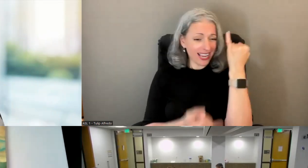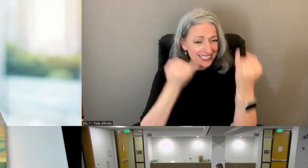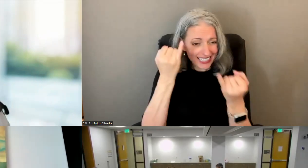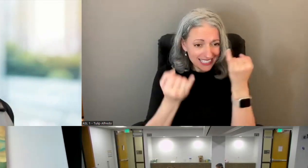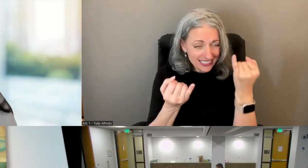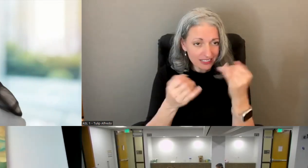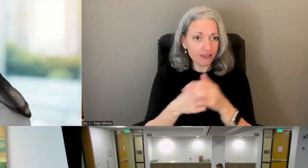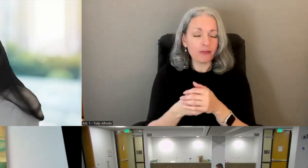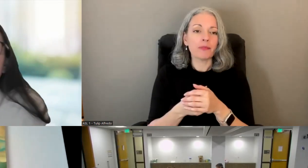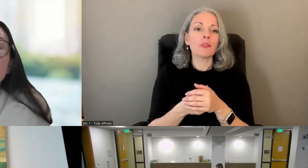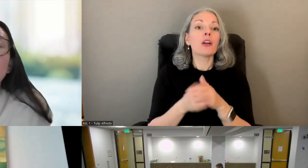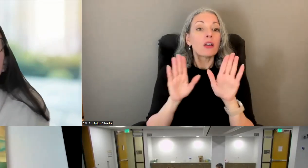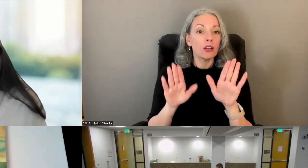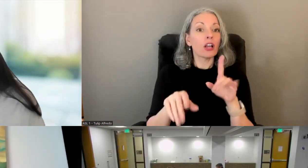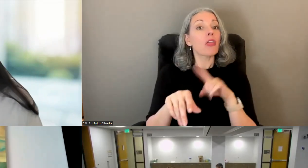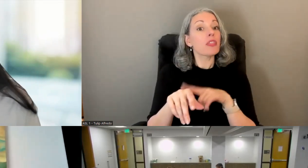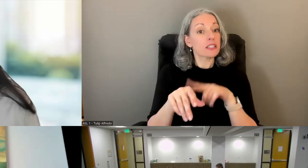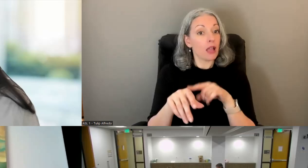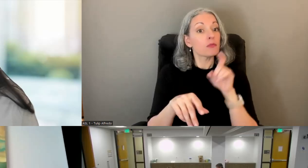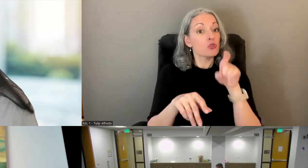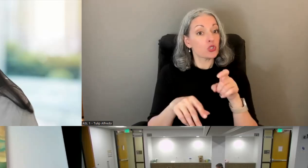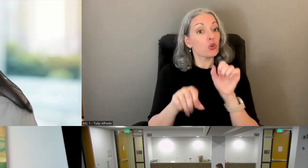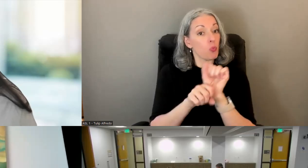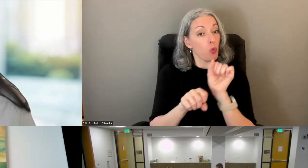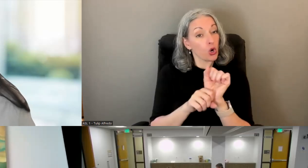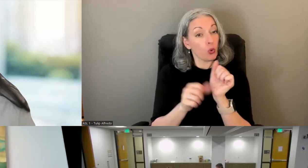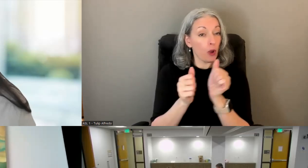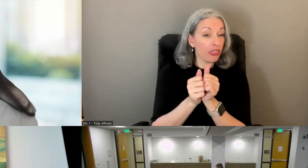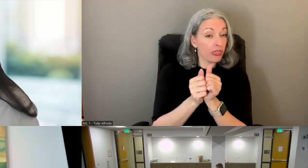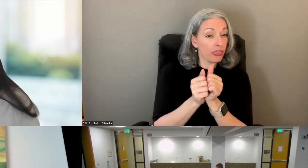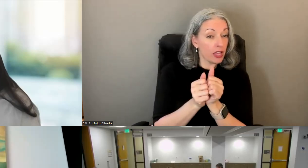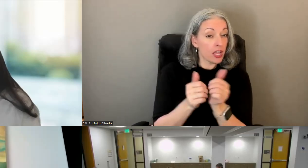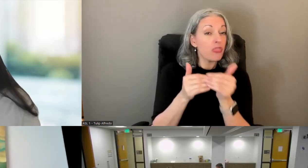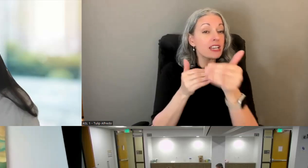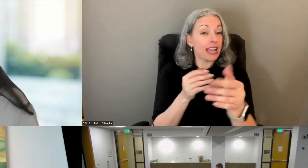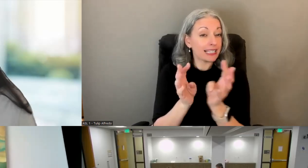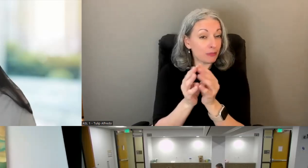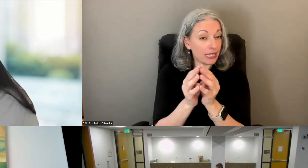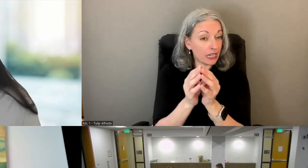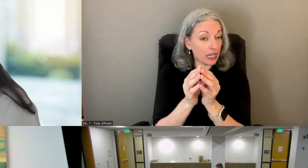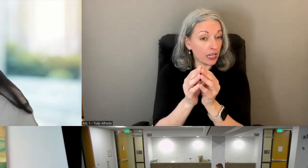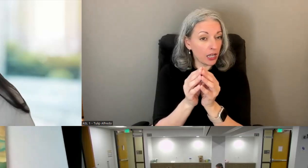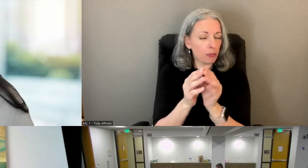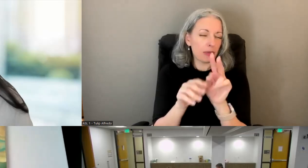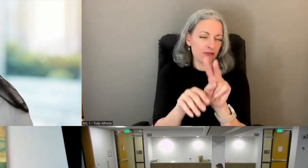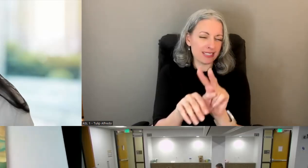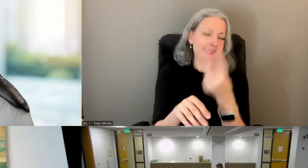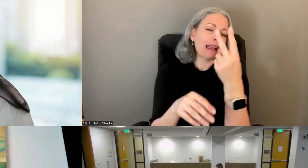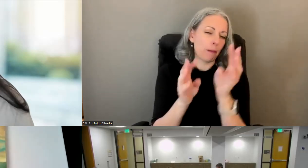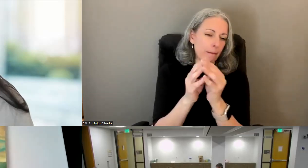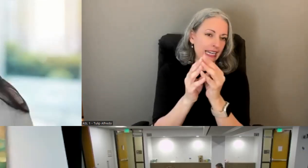Lynn. Mhm. The timing definitely should work with the next hopeful meeting, if not the next meeting, maybe the following one, because